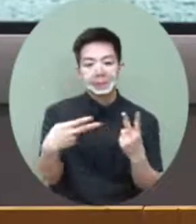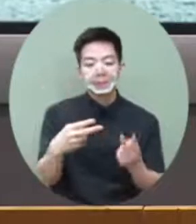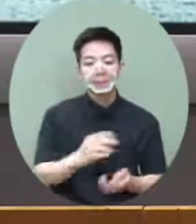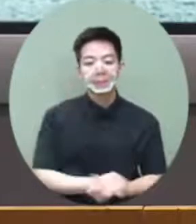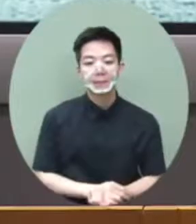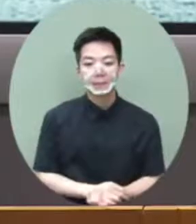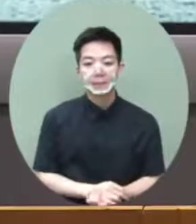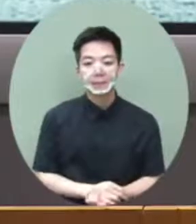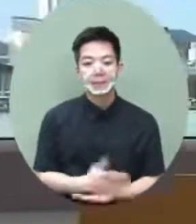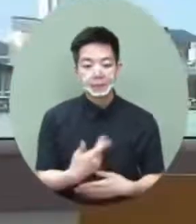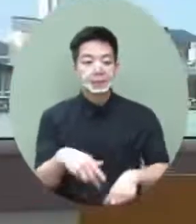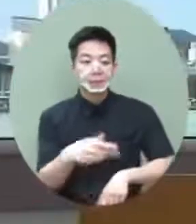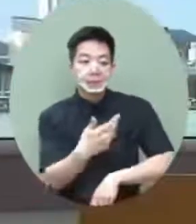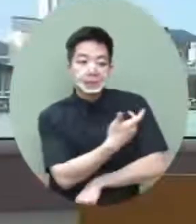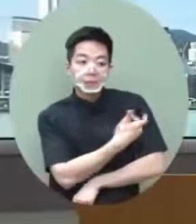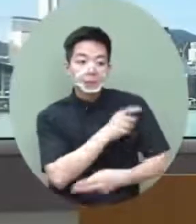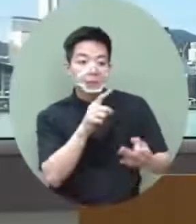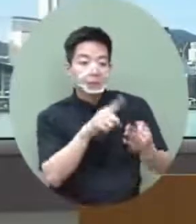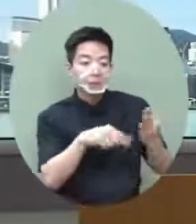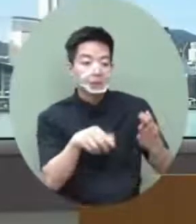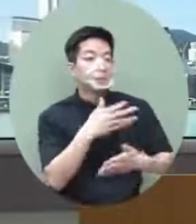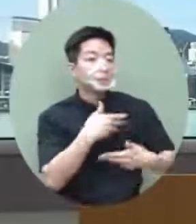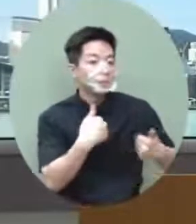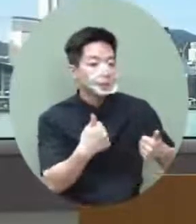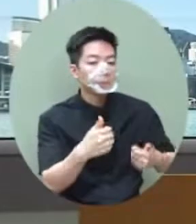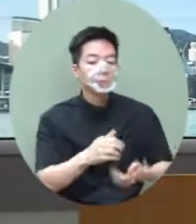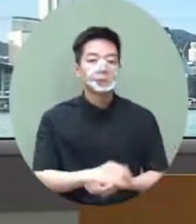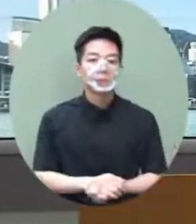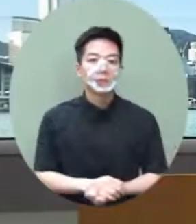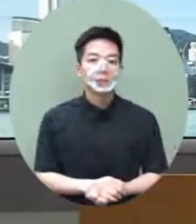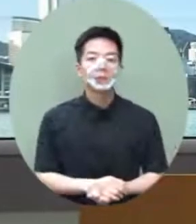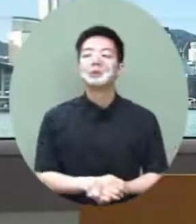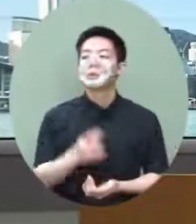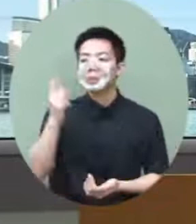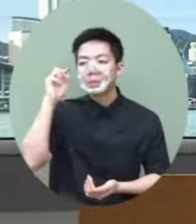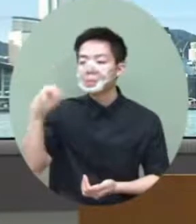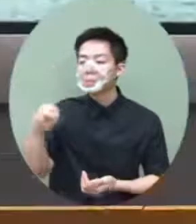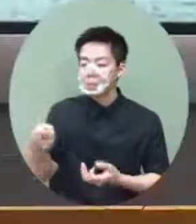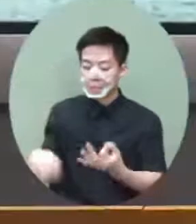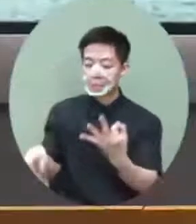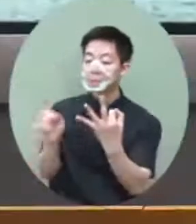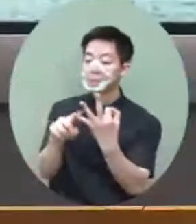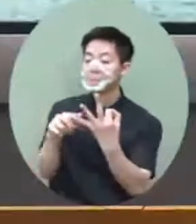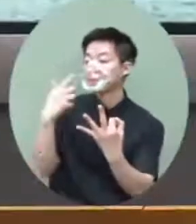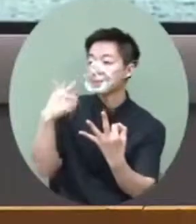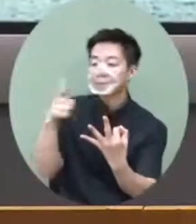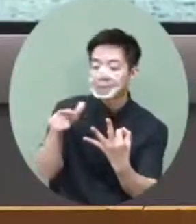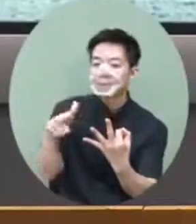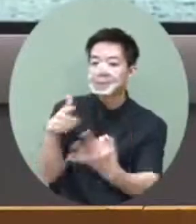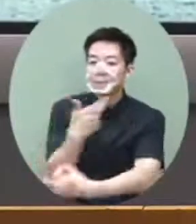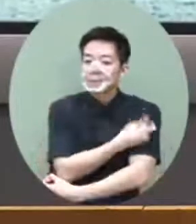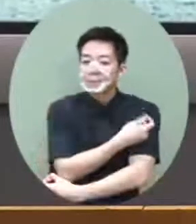when RAT is done either themselves or at care homes. What about AstraZeneca?